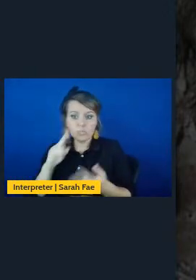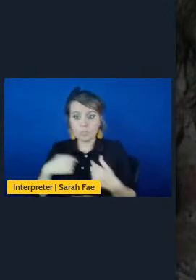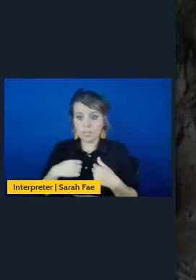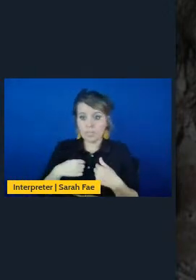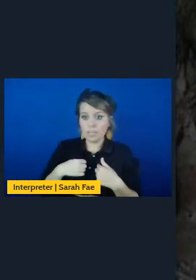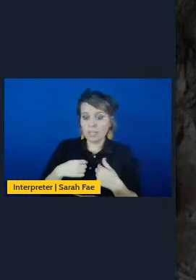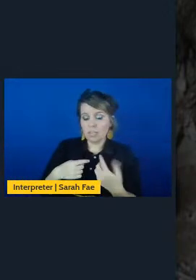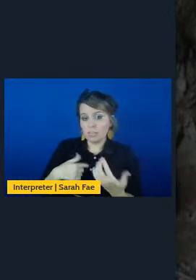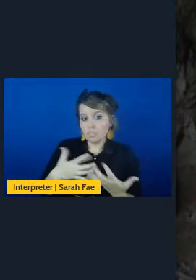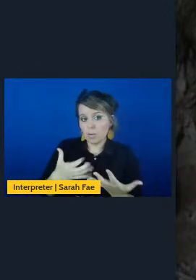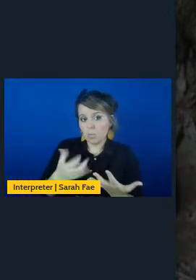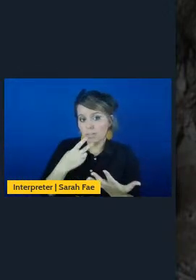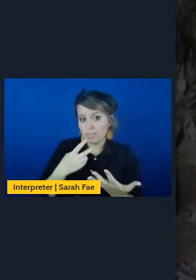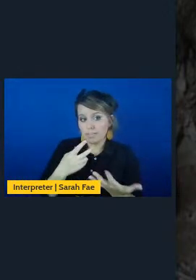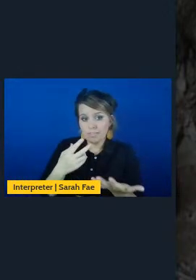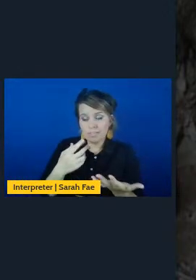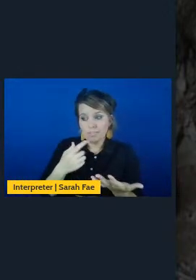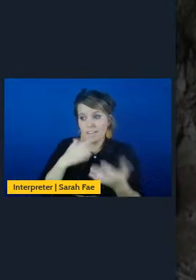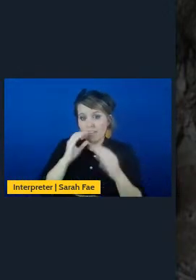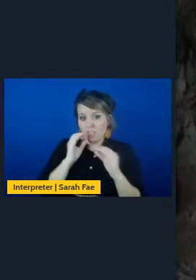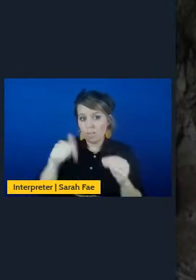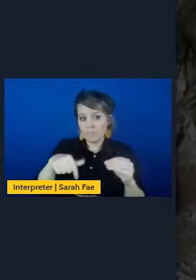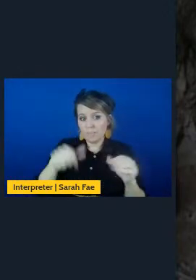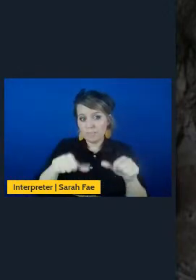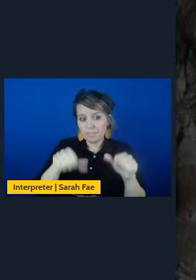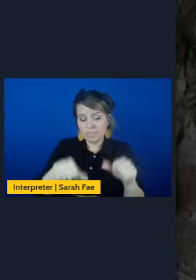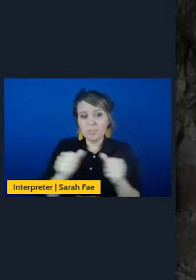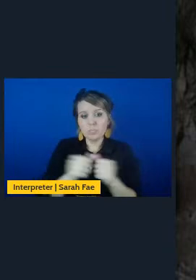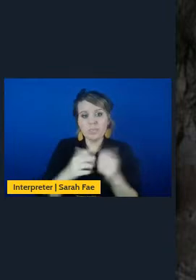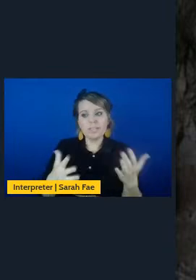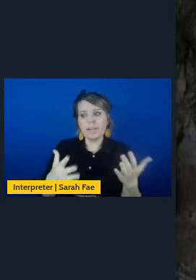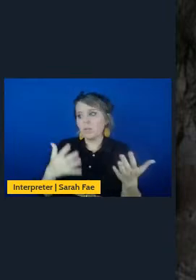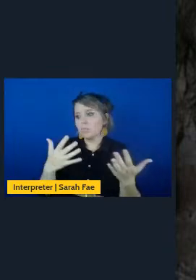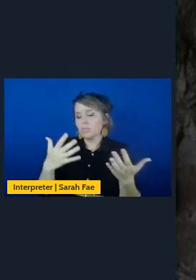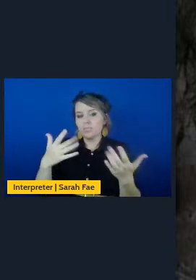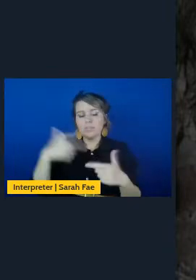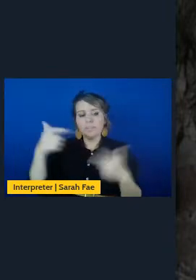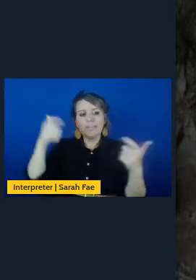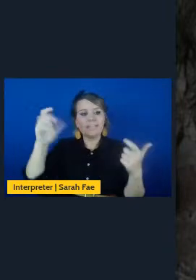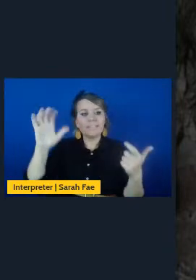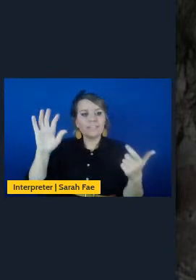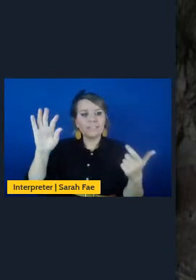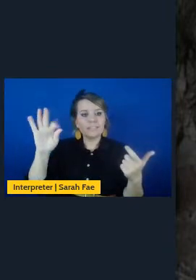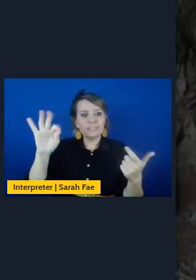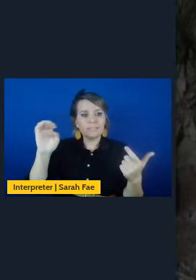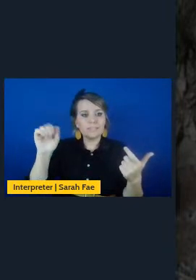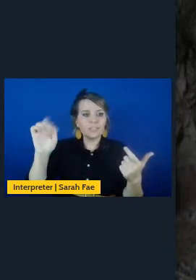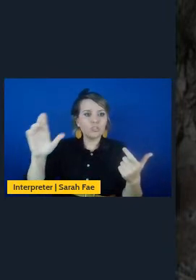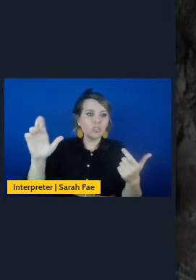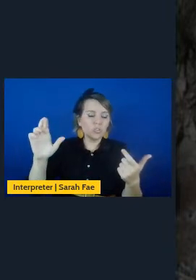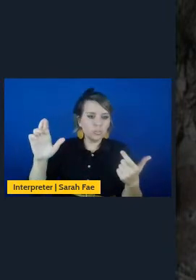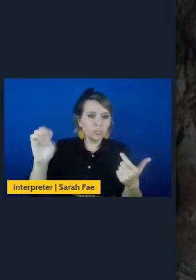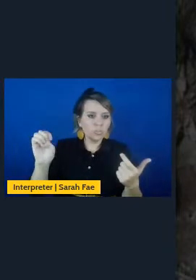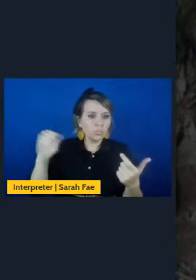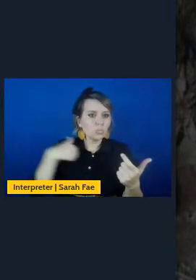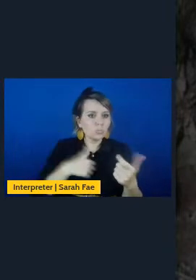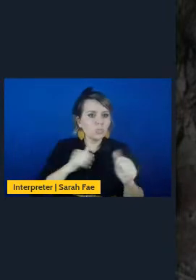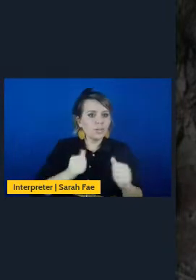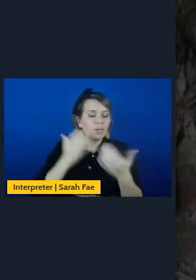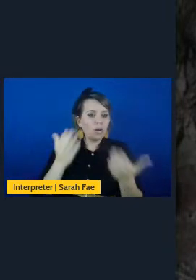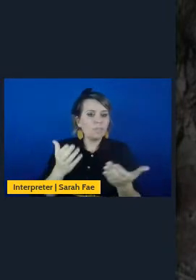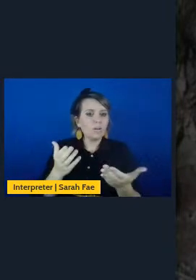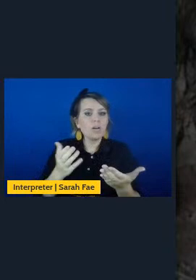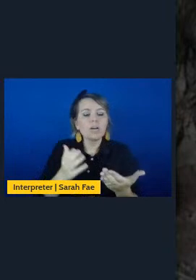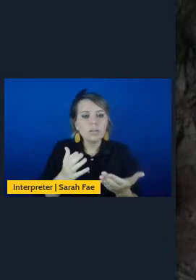want to say that none of this would have been possible without the greatest feature the CDK has to offer, which is the generous donation of time from